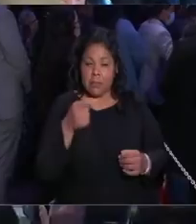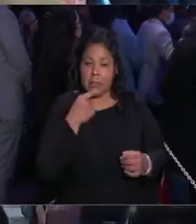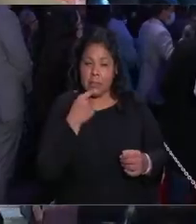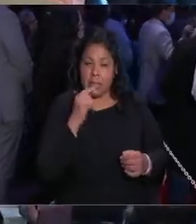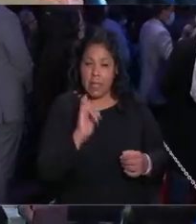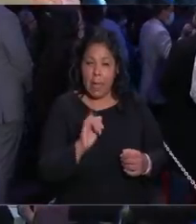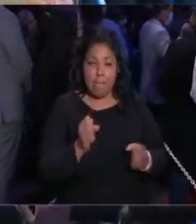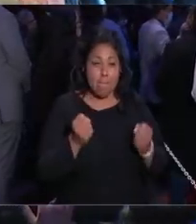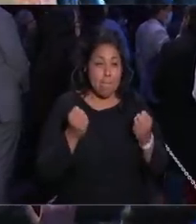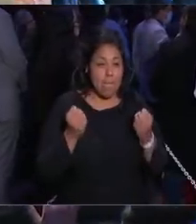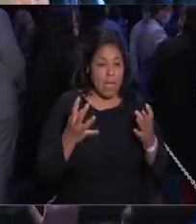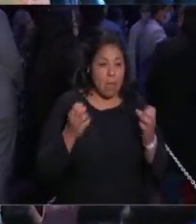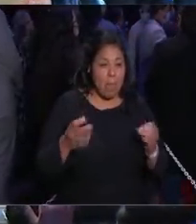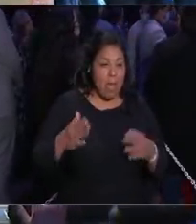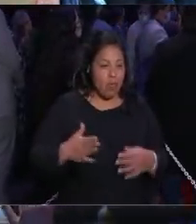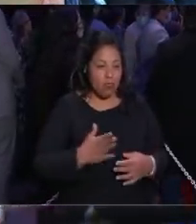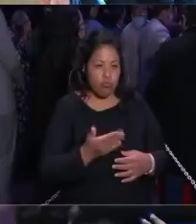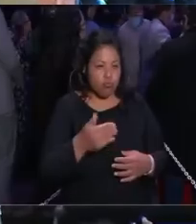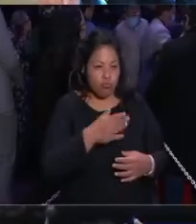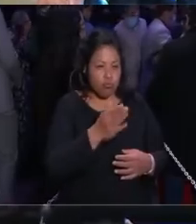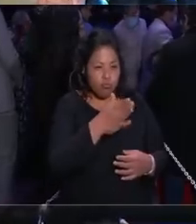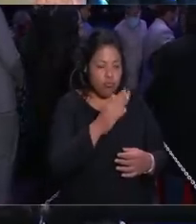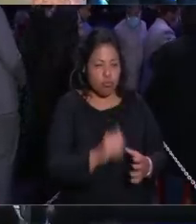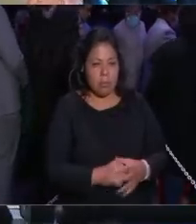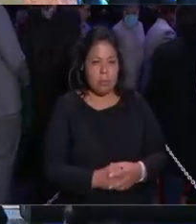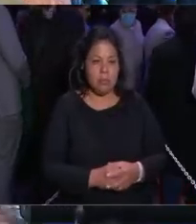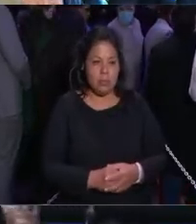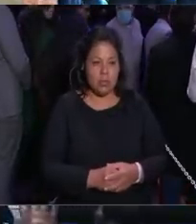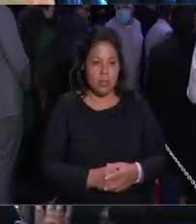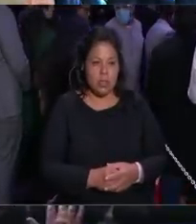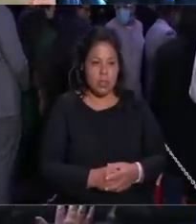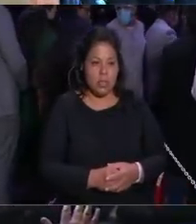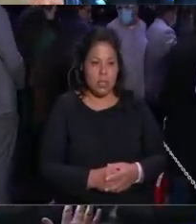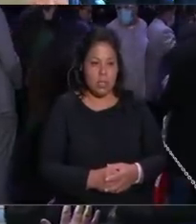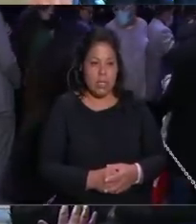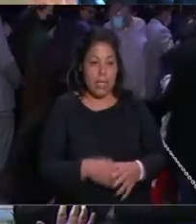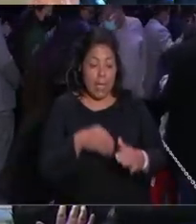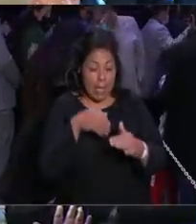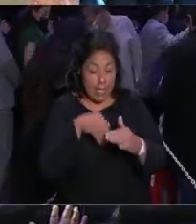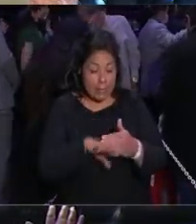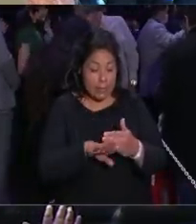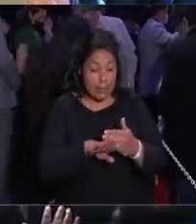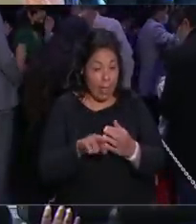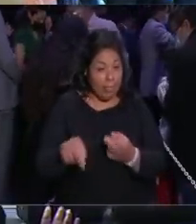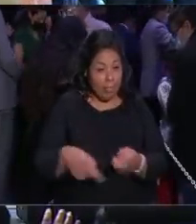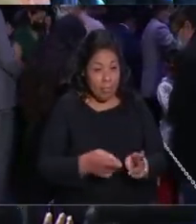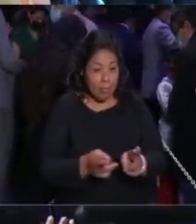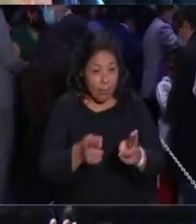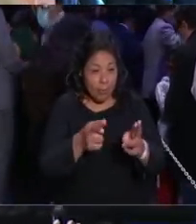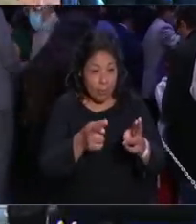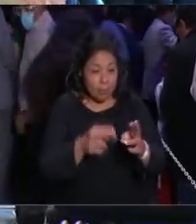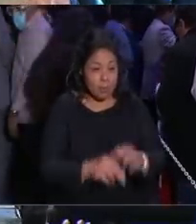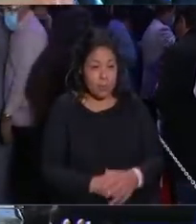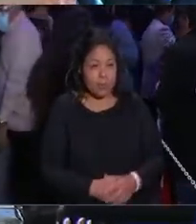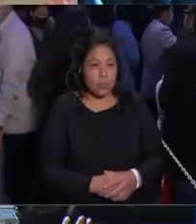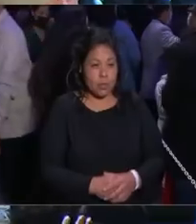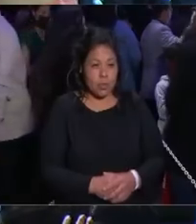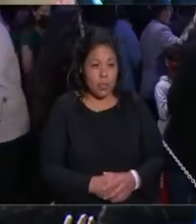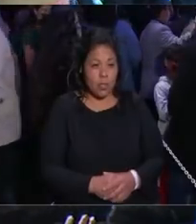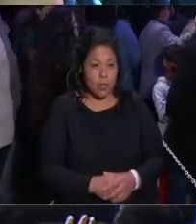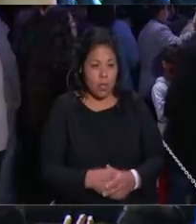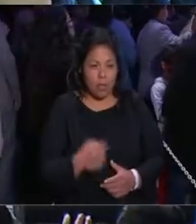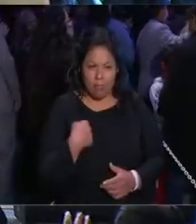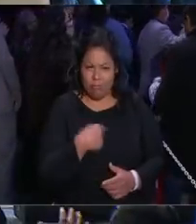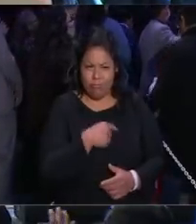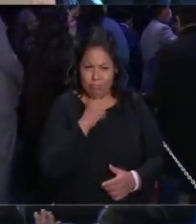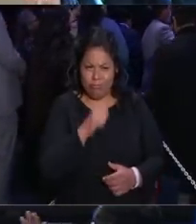many fishes. Que hay muchos pescados. Inside of that river. Dentro del río. We don't